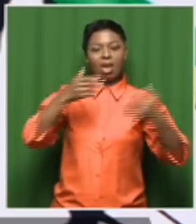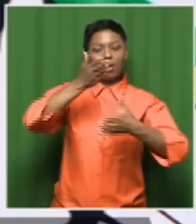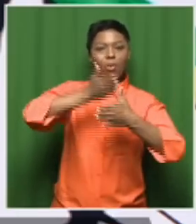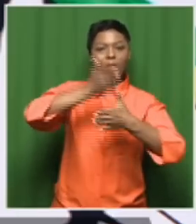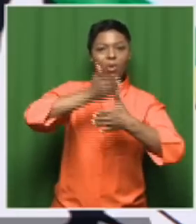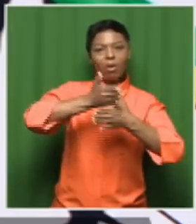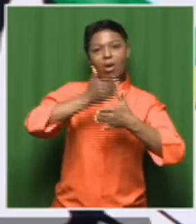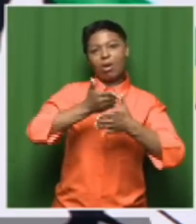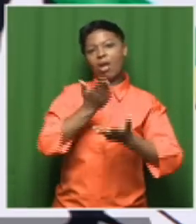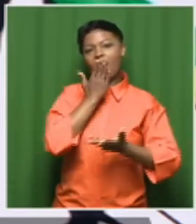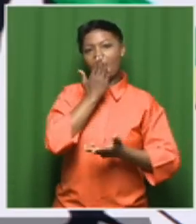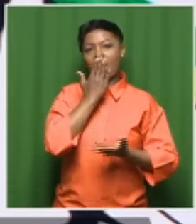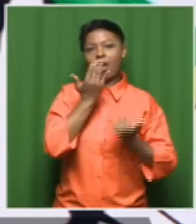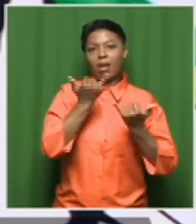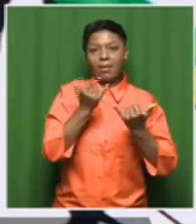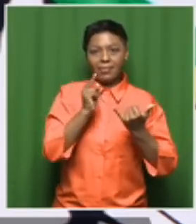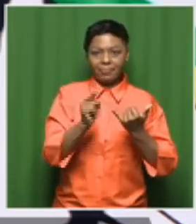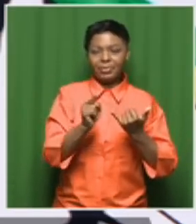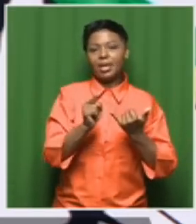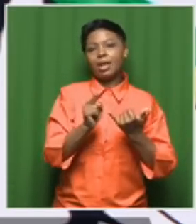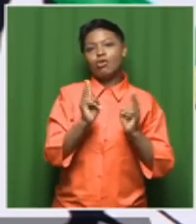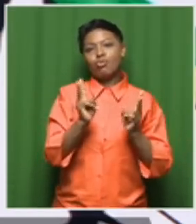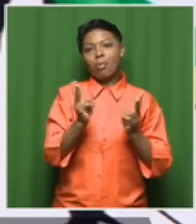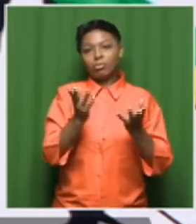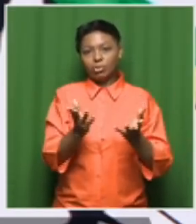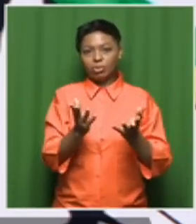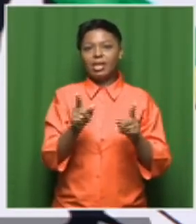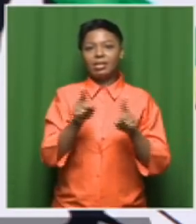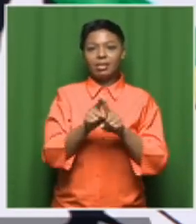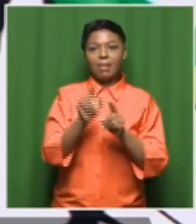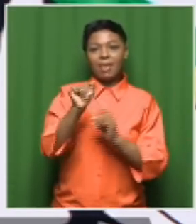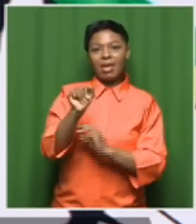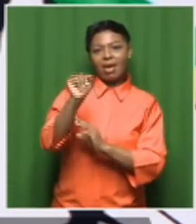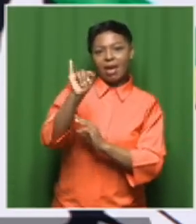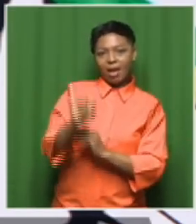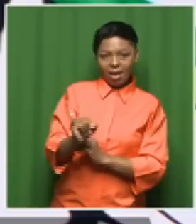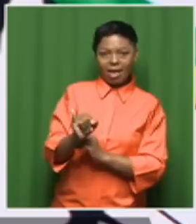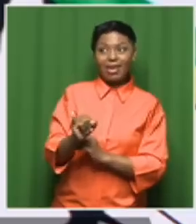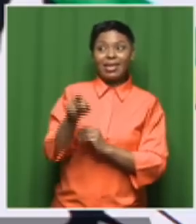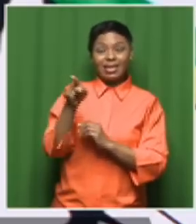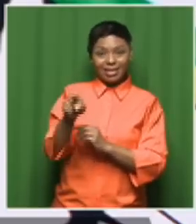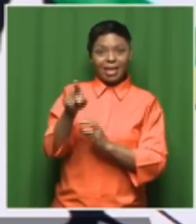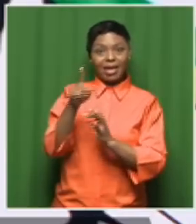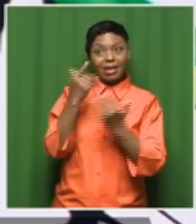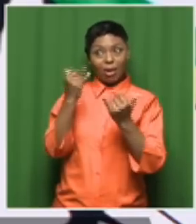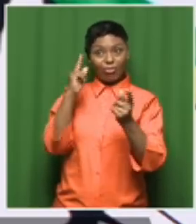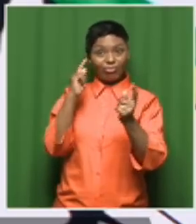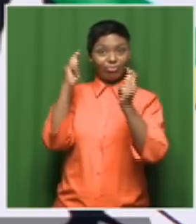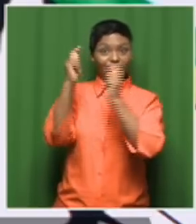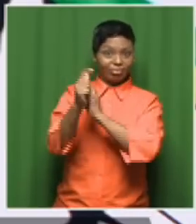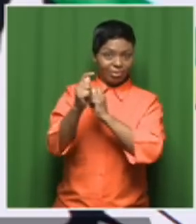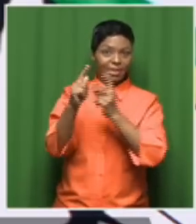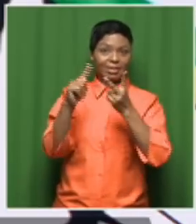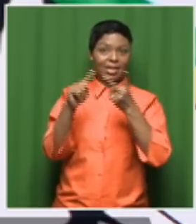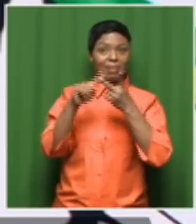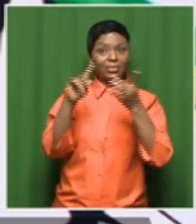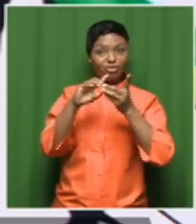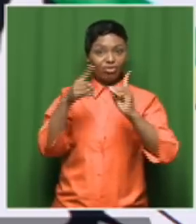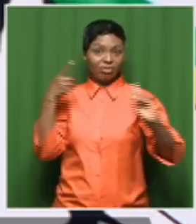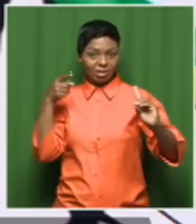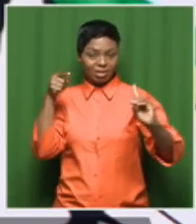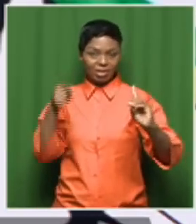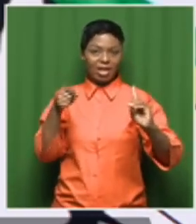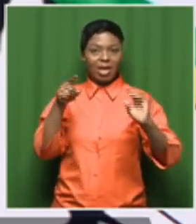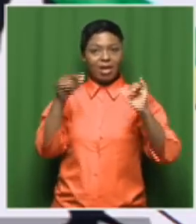casualised, unpredictable, and dispersed as artificial intelligence, automation, and digitisation reshapes the